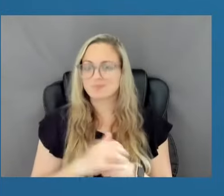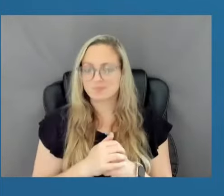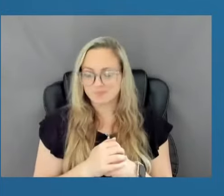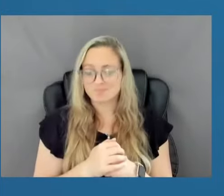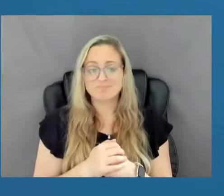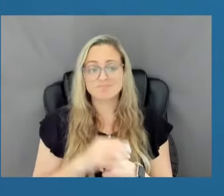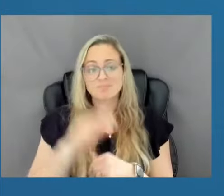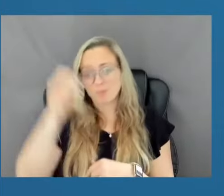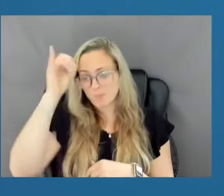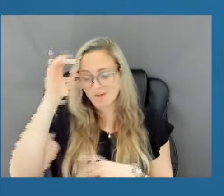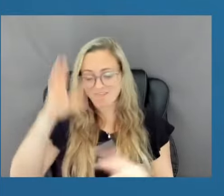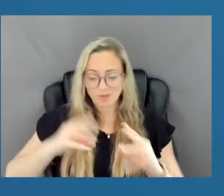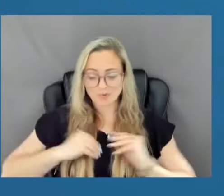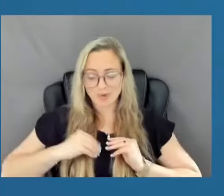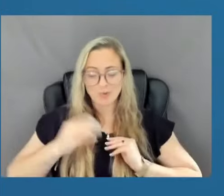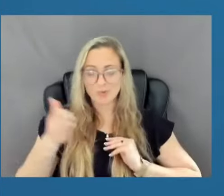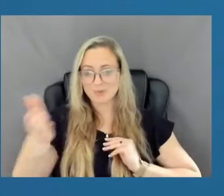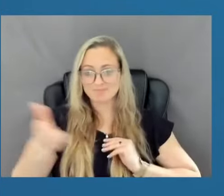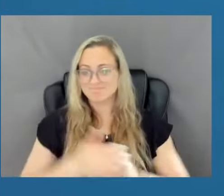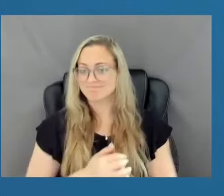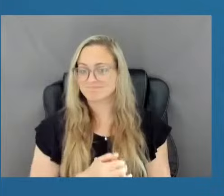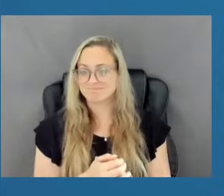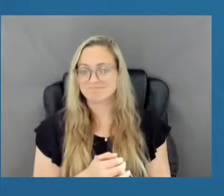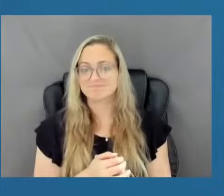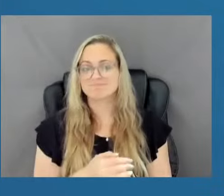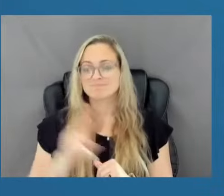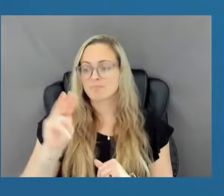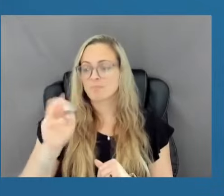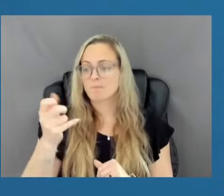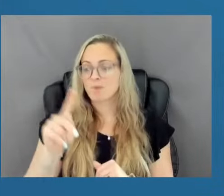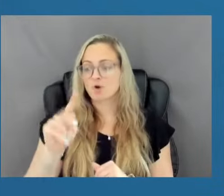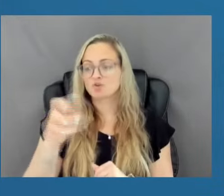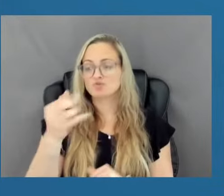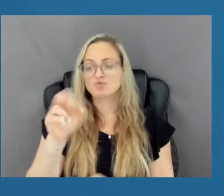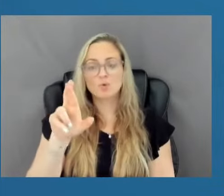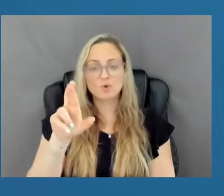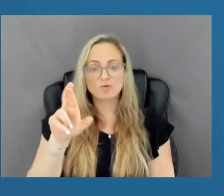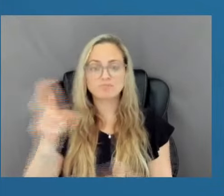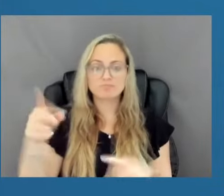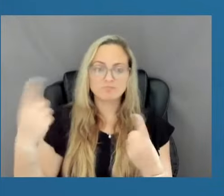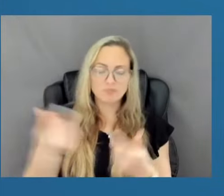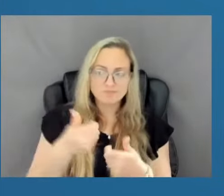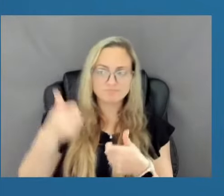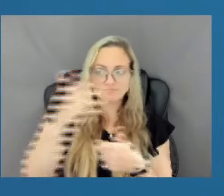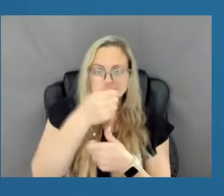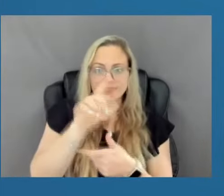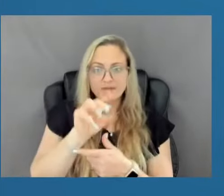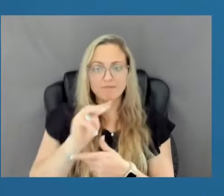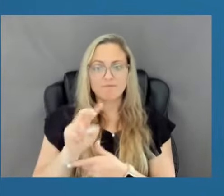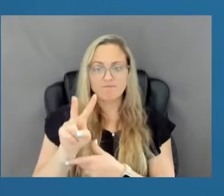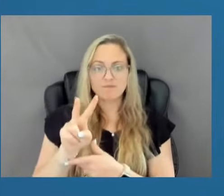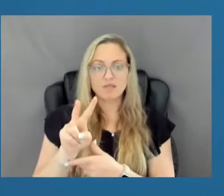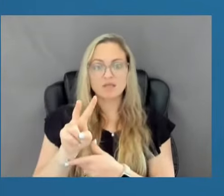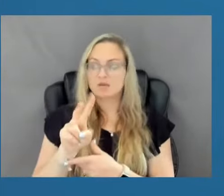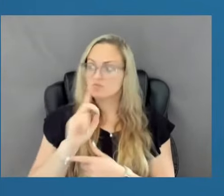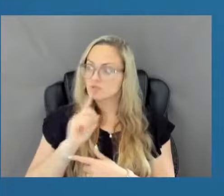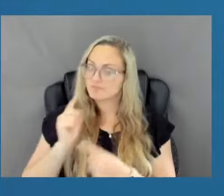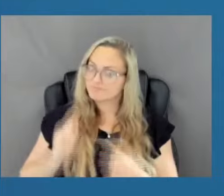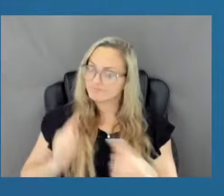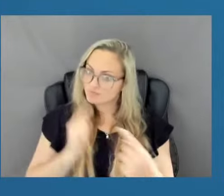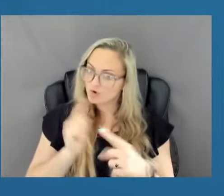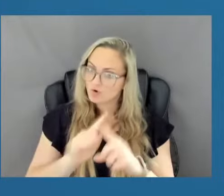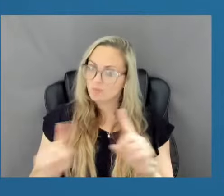Buffalo's own, and Mark Schroeder, who has been head of our DMV and through some trials and tribulations, but he got